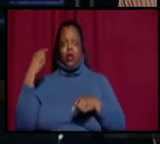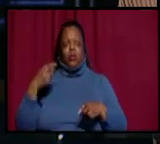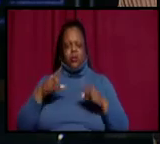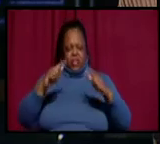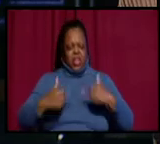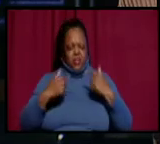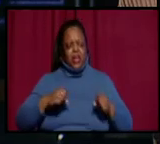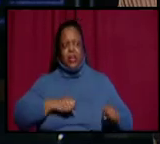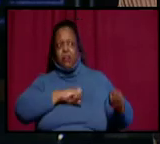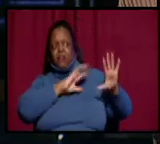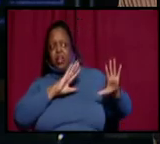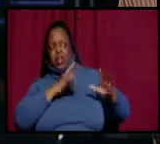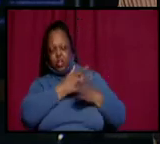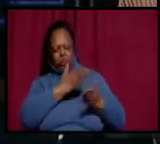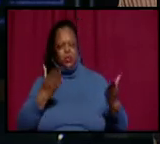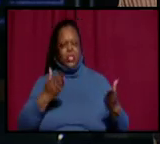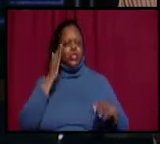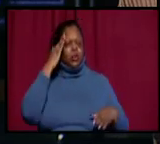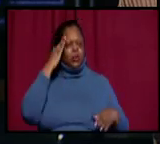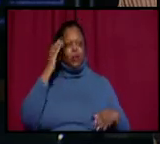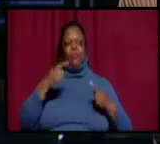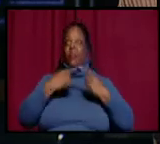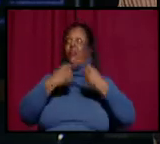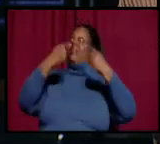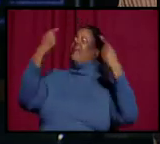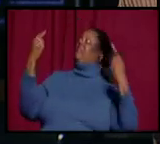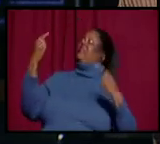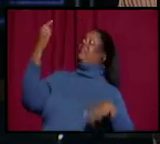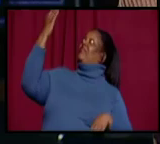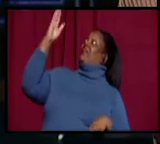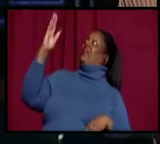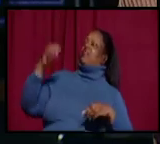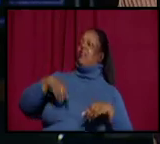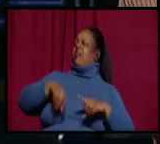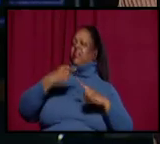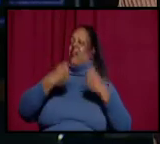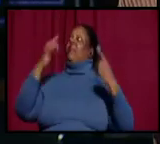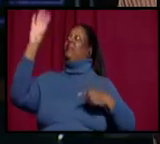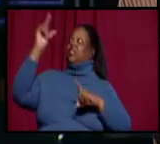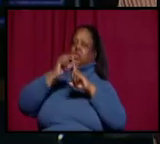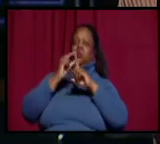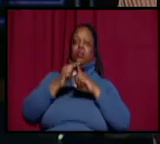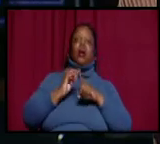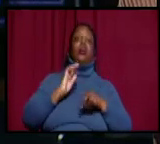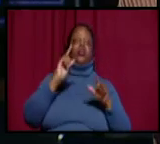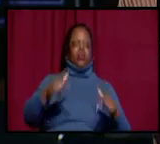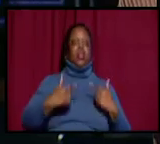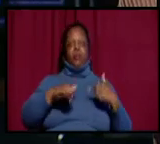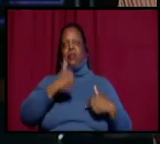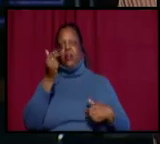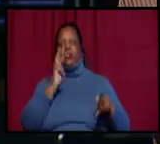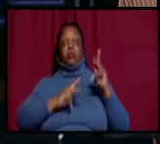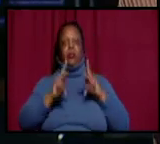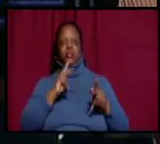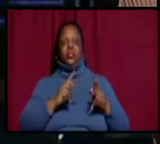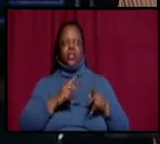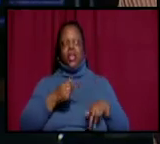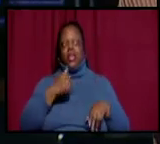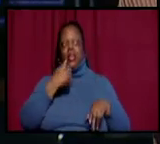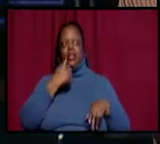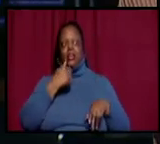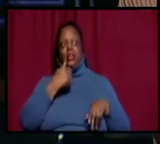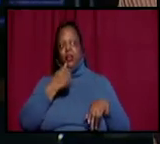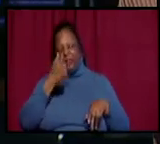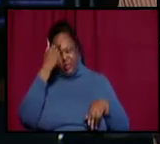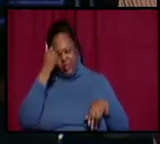fear and doing those things that you know that are against God and against his word? Are you shacking up saying you're quarantined because you're with